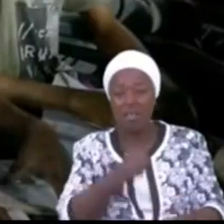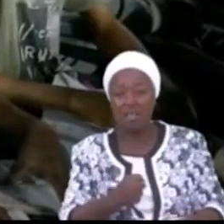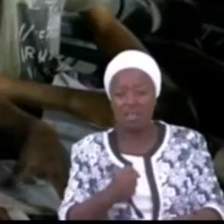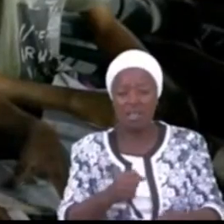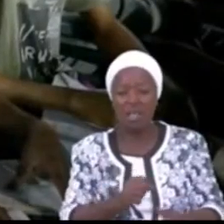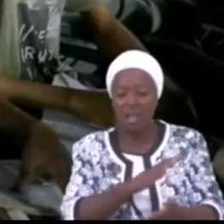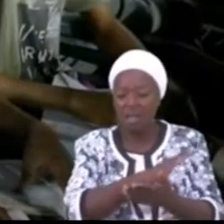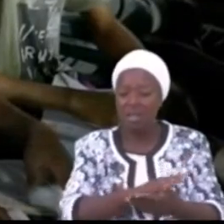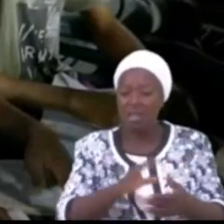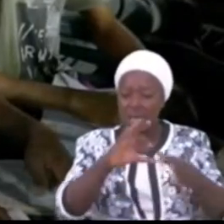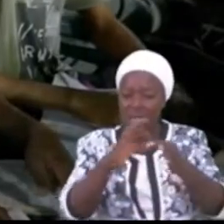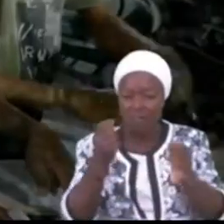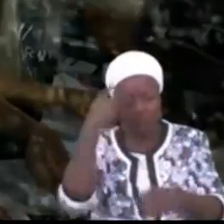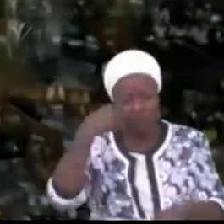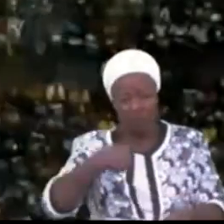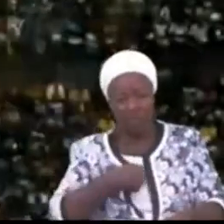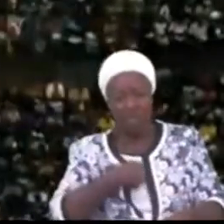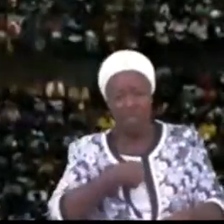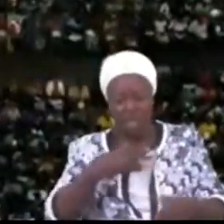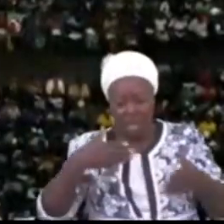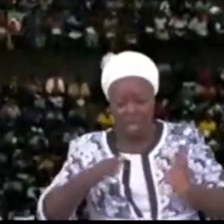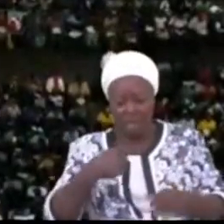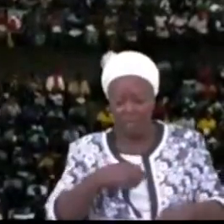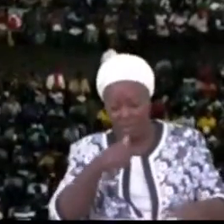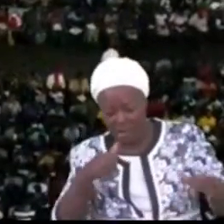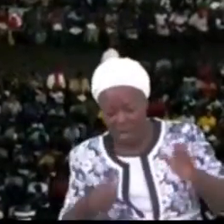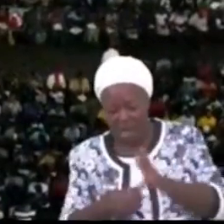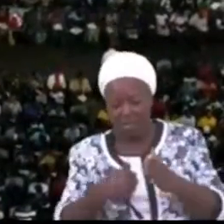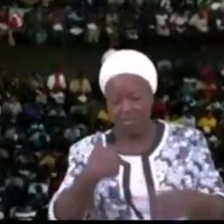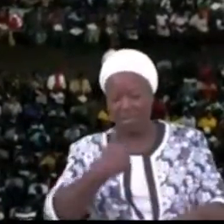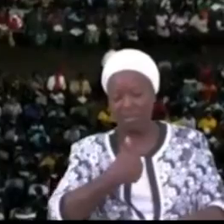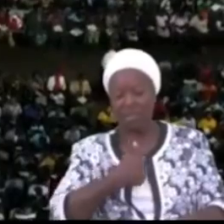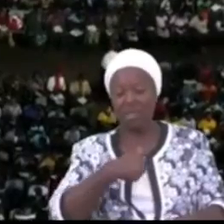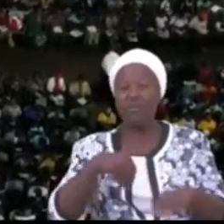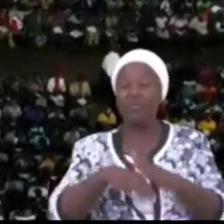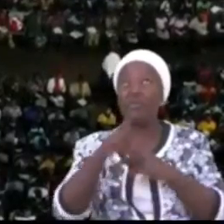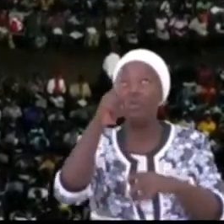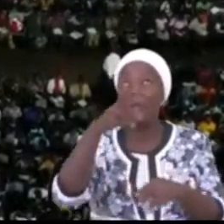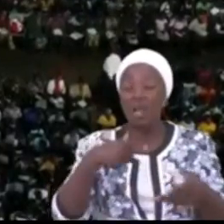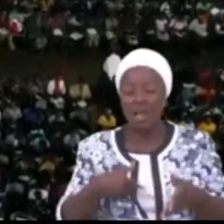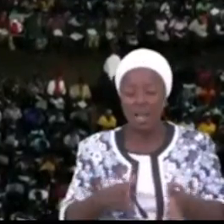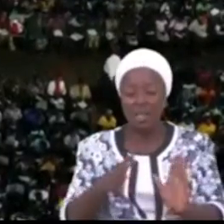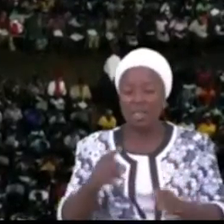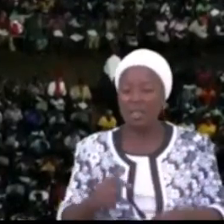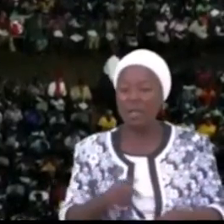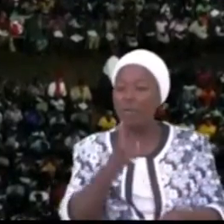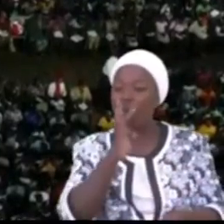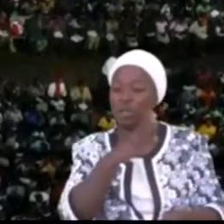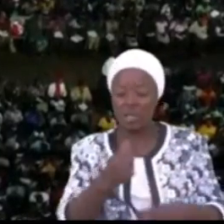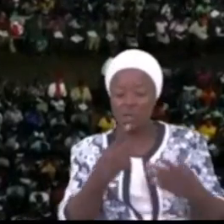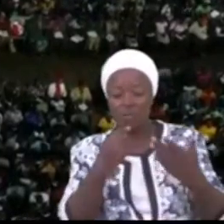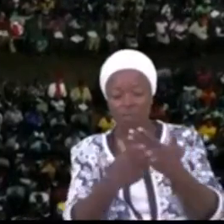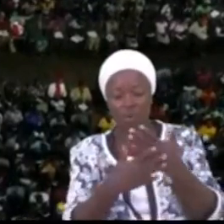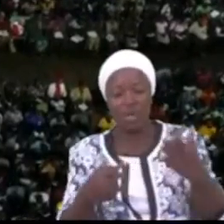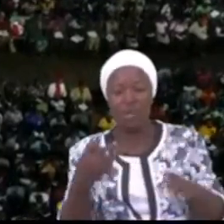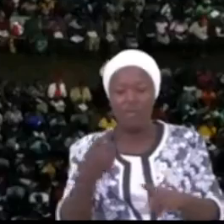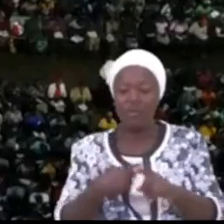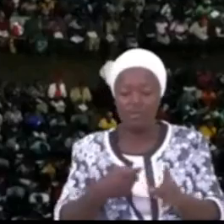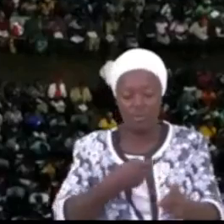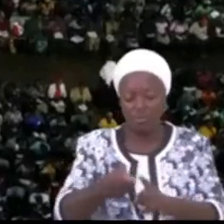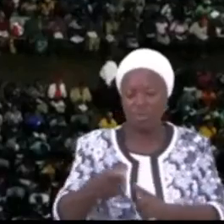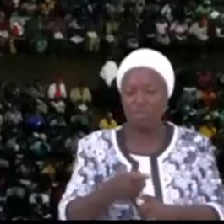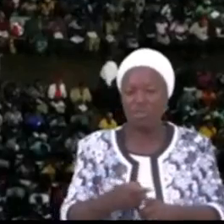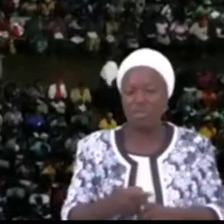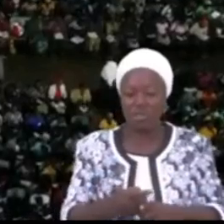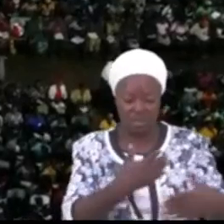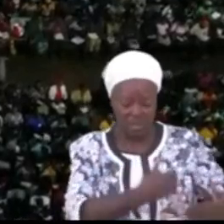me hide myself in thee. Let the water and the blood from the wounded river's